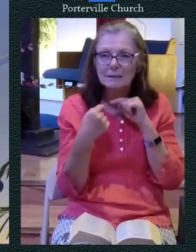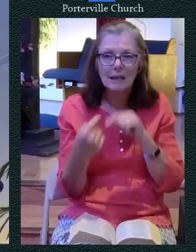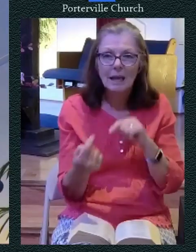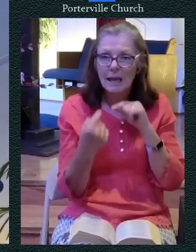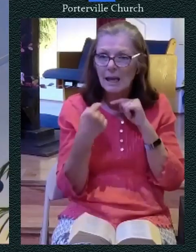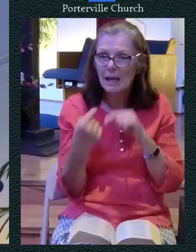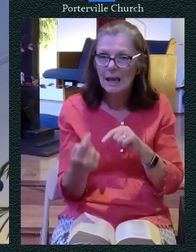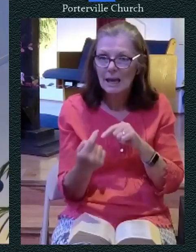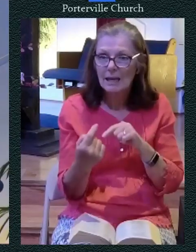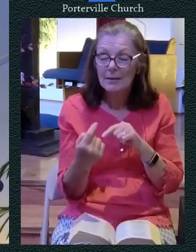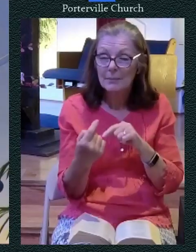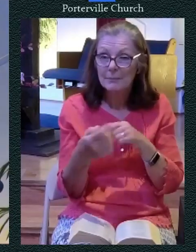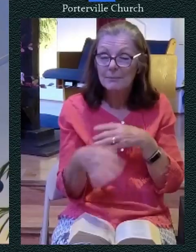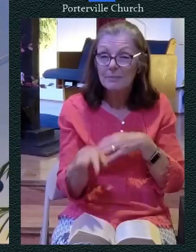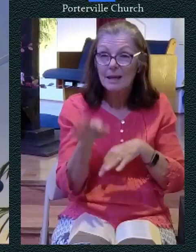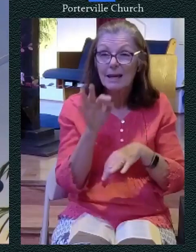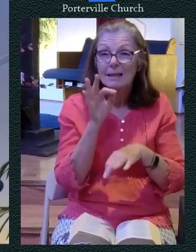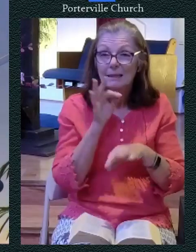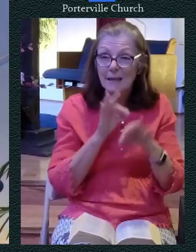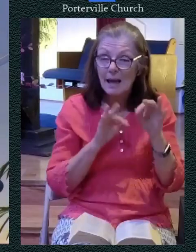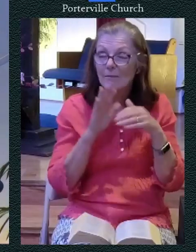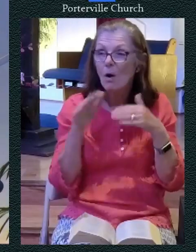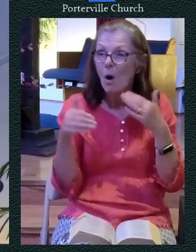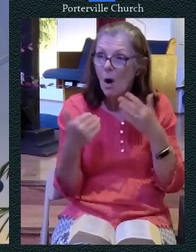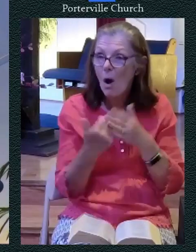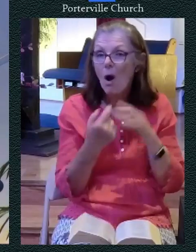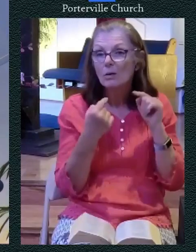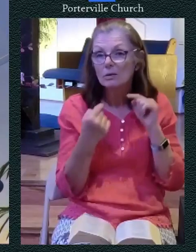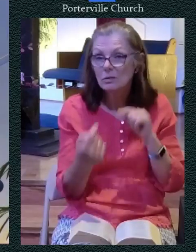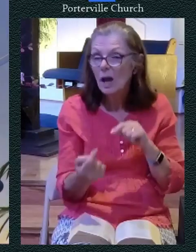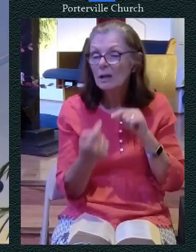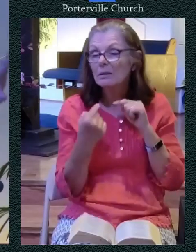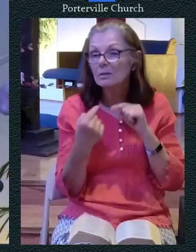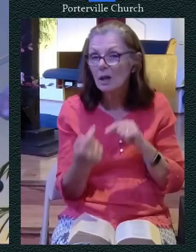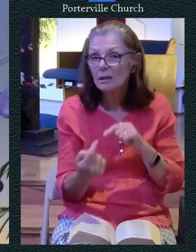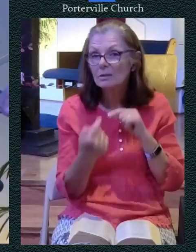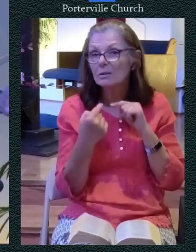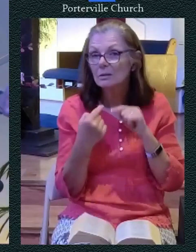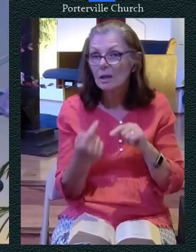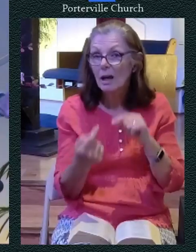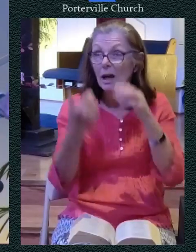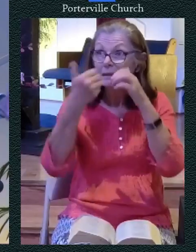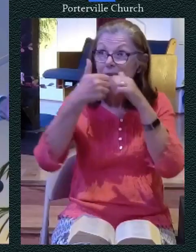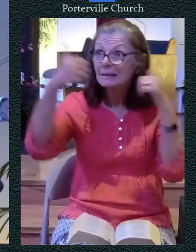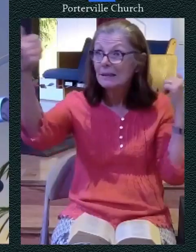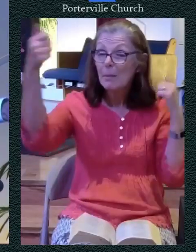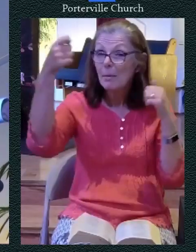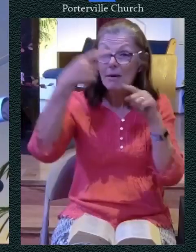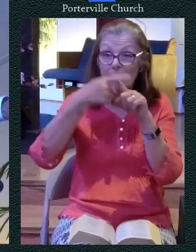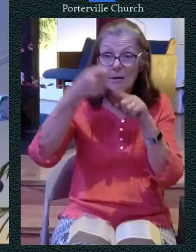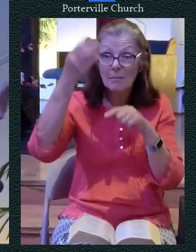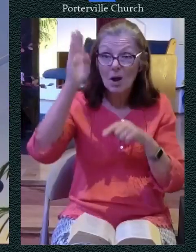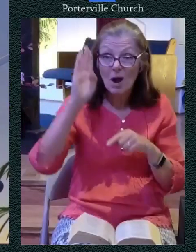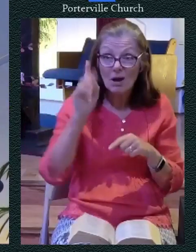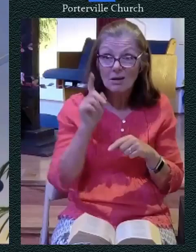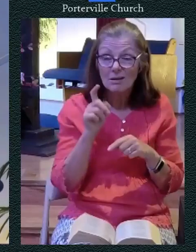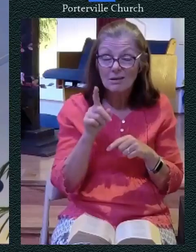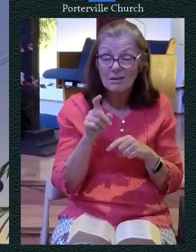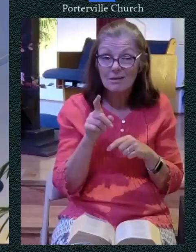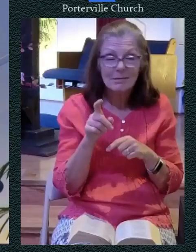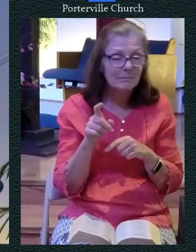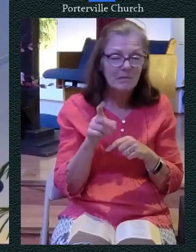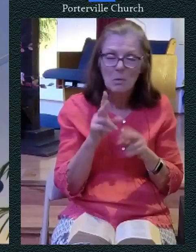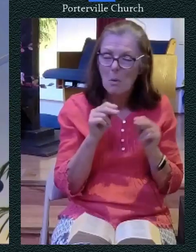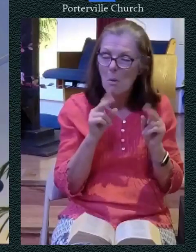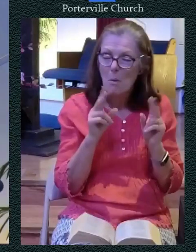That instead of all that struggle that he experienced happening far off and away from God, he begins to recognize,